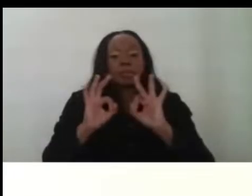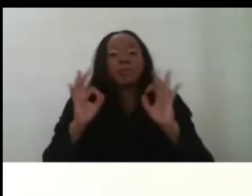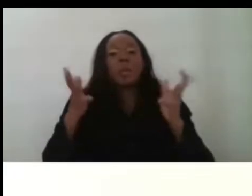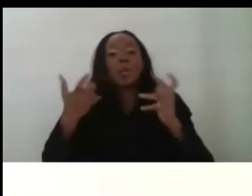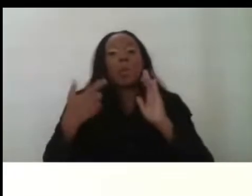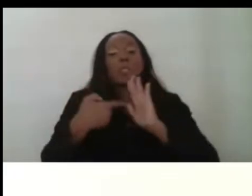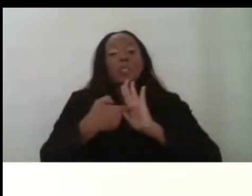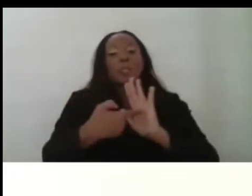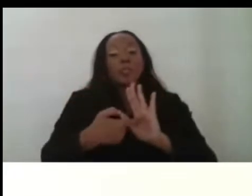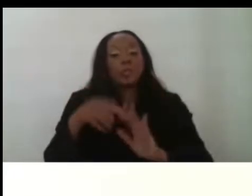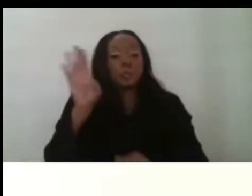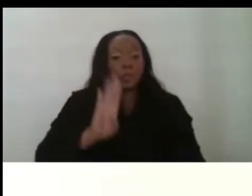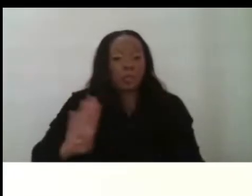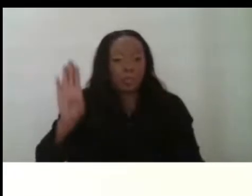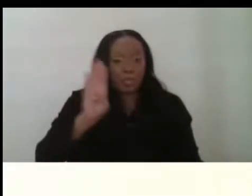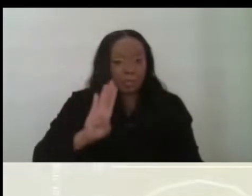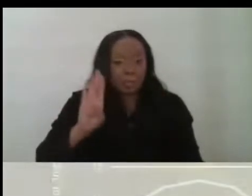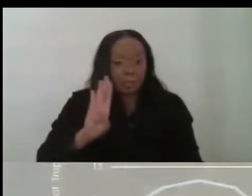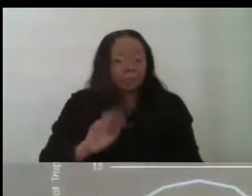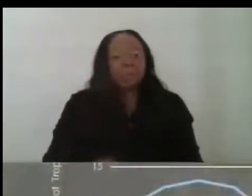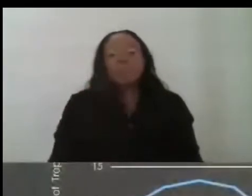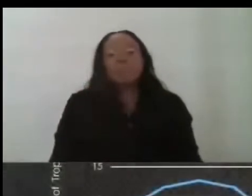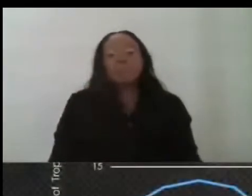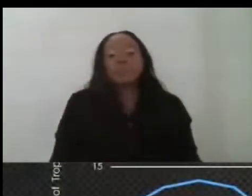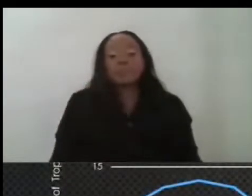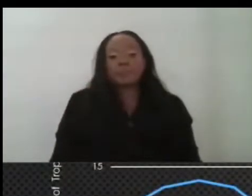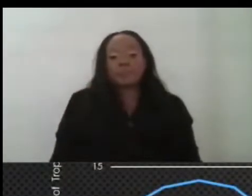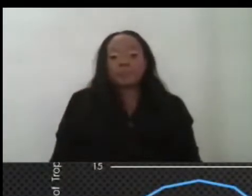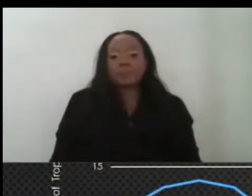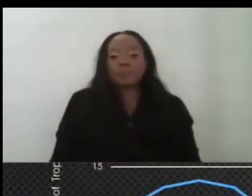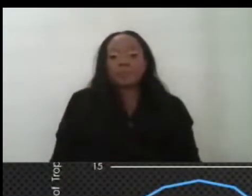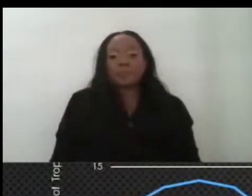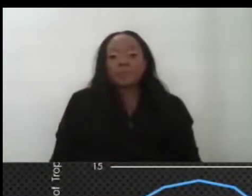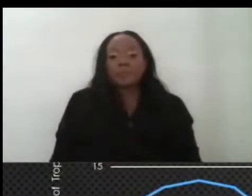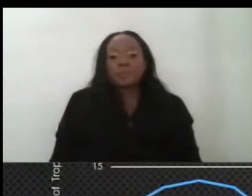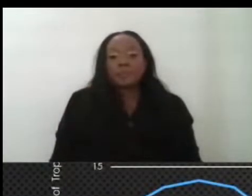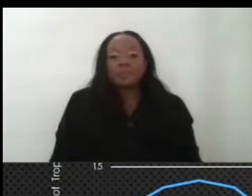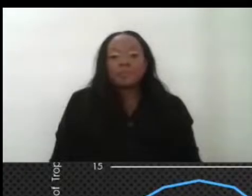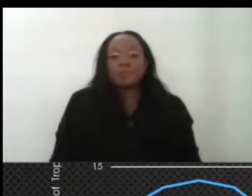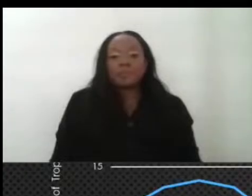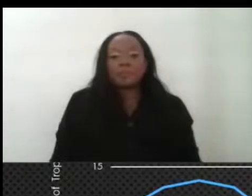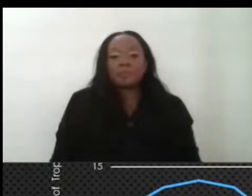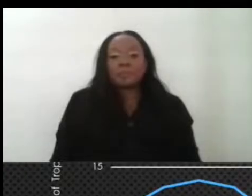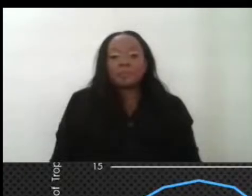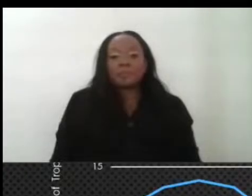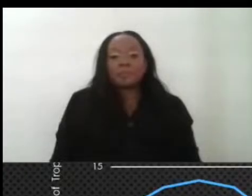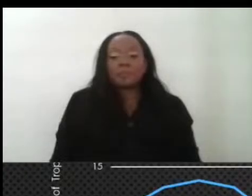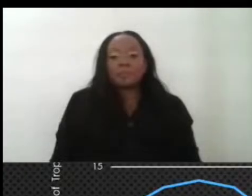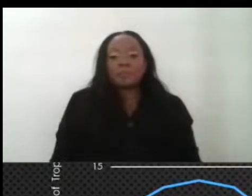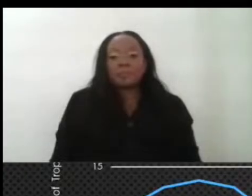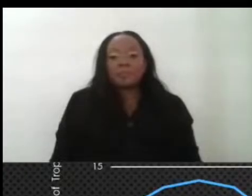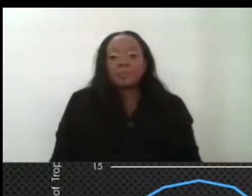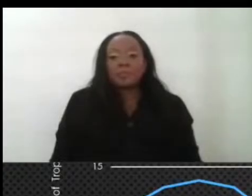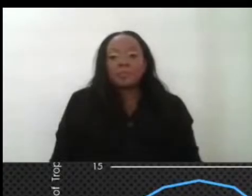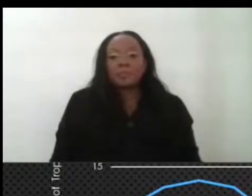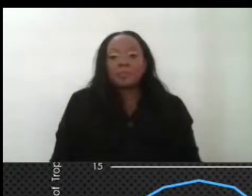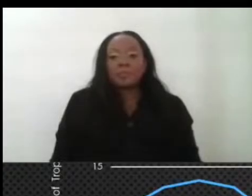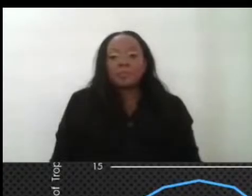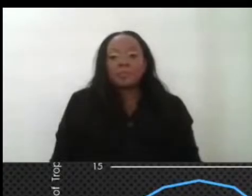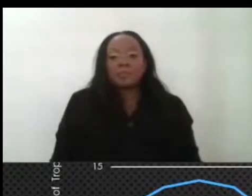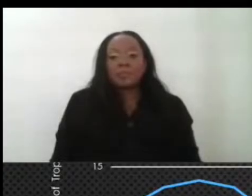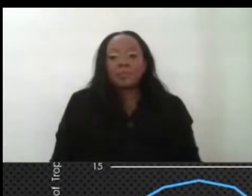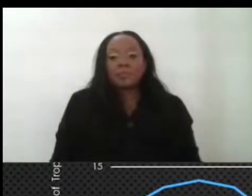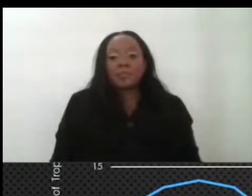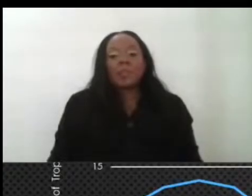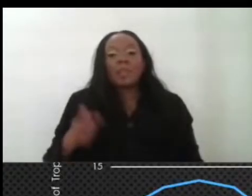entire Atlantic basin perspective. But let's talk about Barbados. And again, for those of you not really technically savvy, I'll